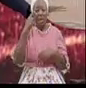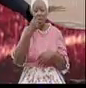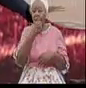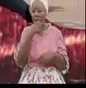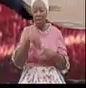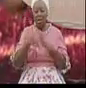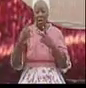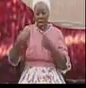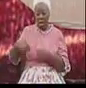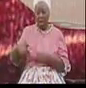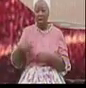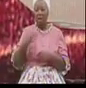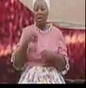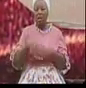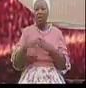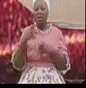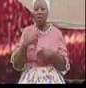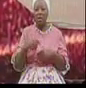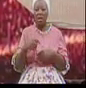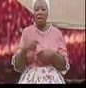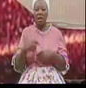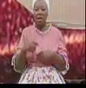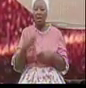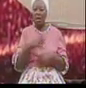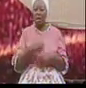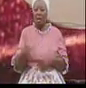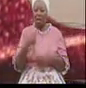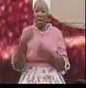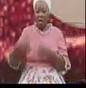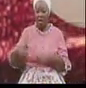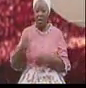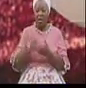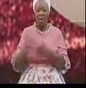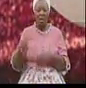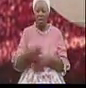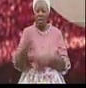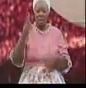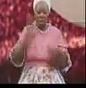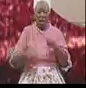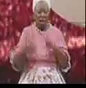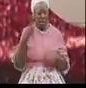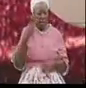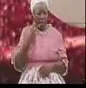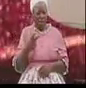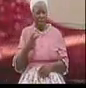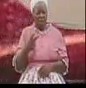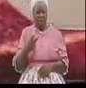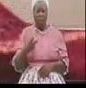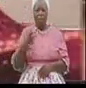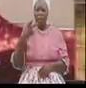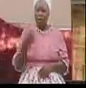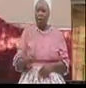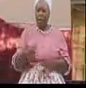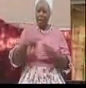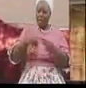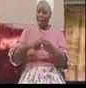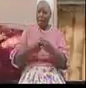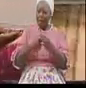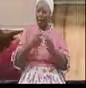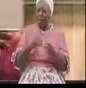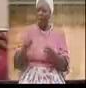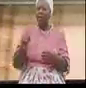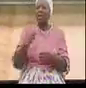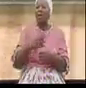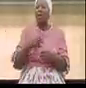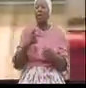their eyes, in their heart, that they couldn't really see the beginning and then